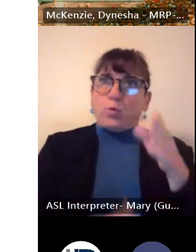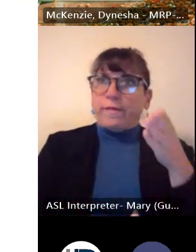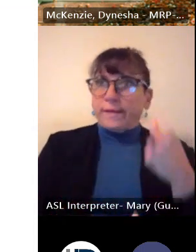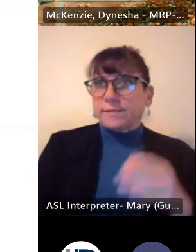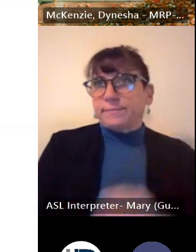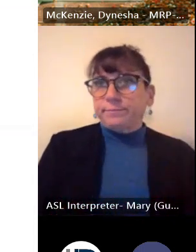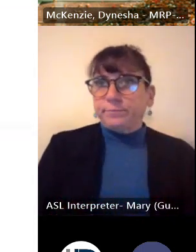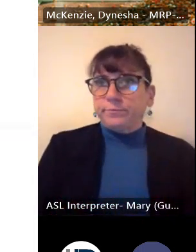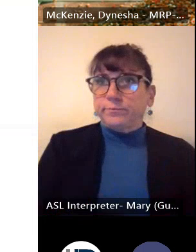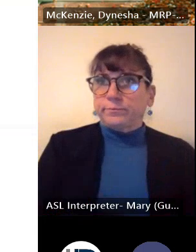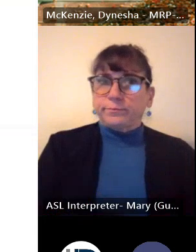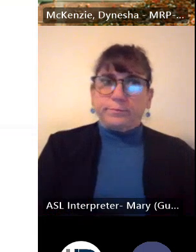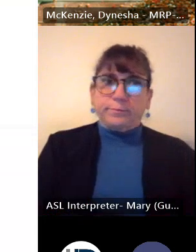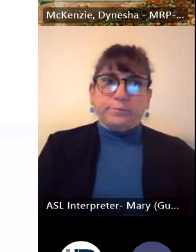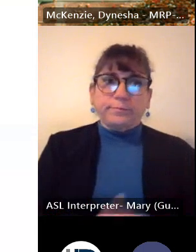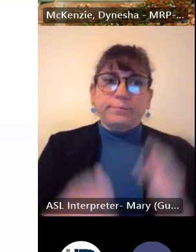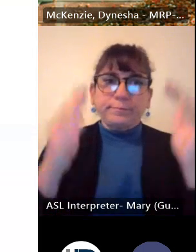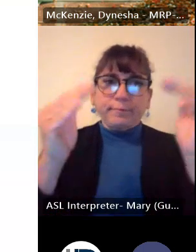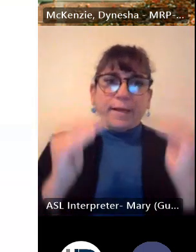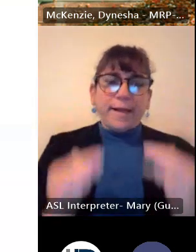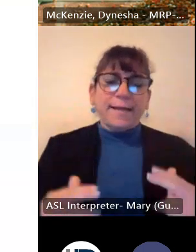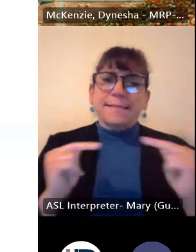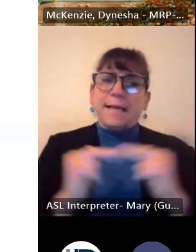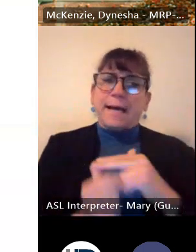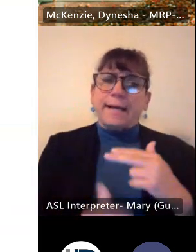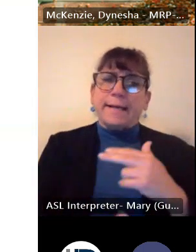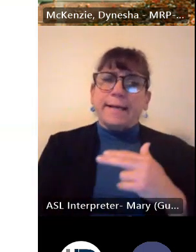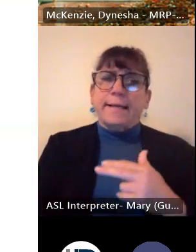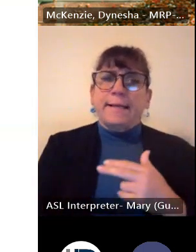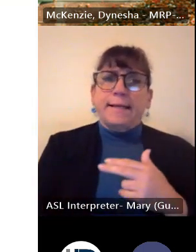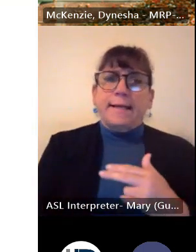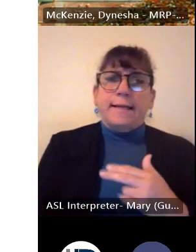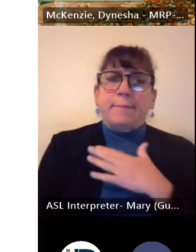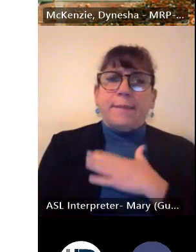right. Next slide, please.